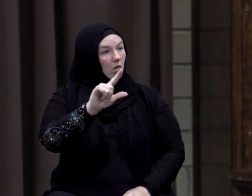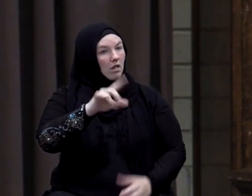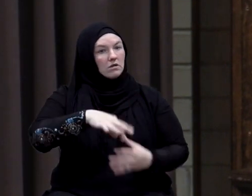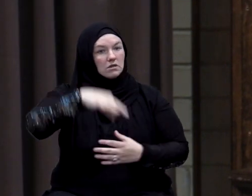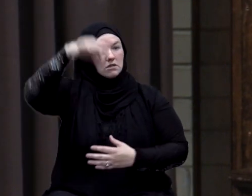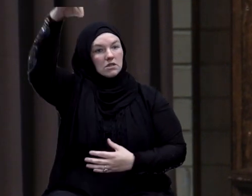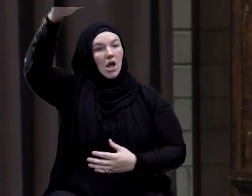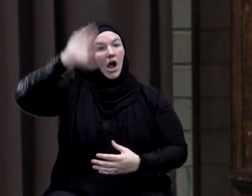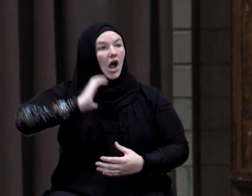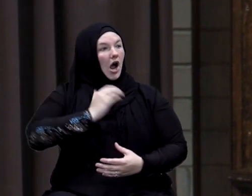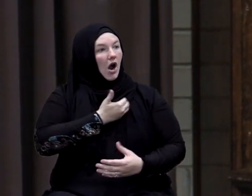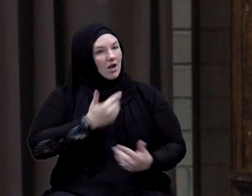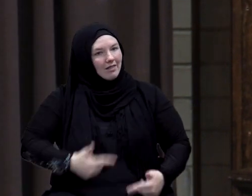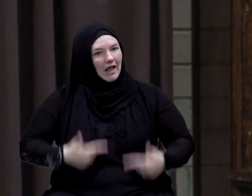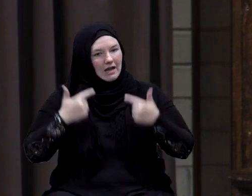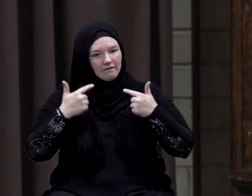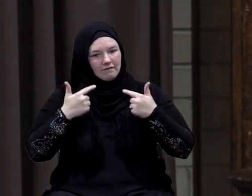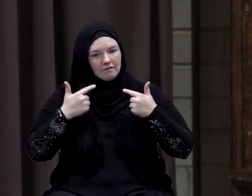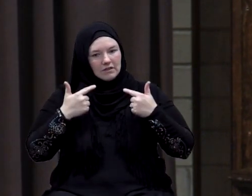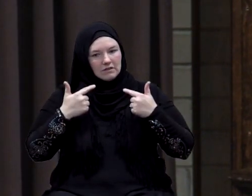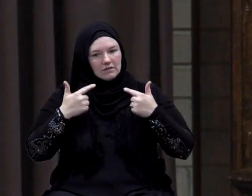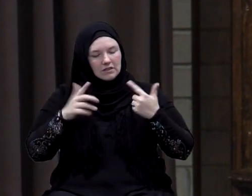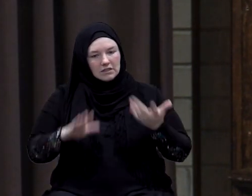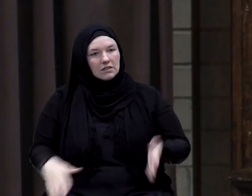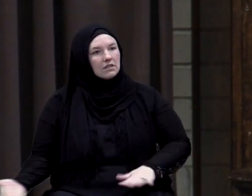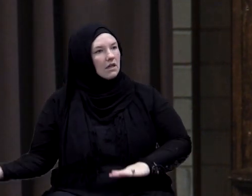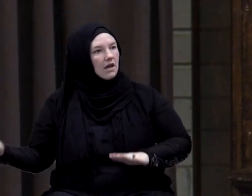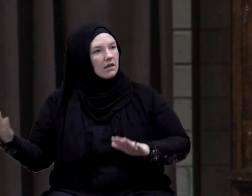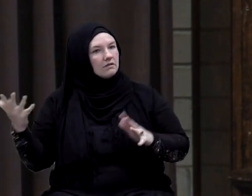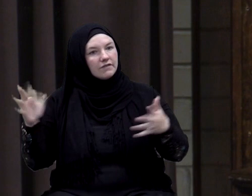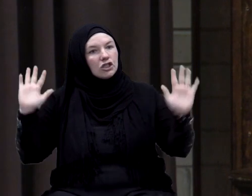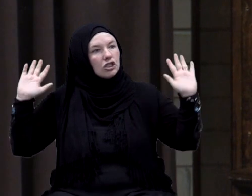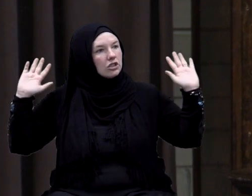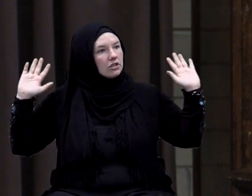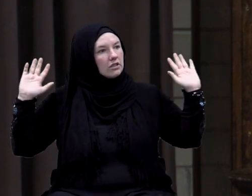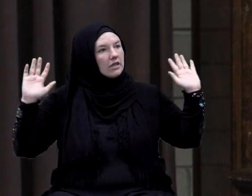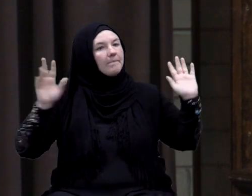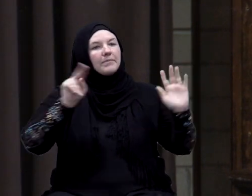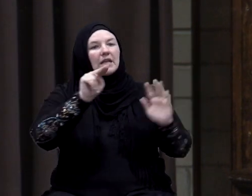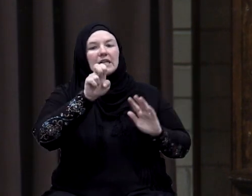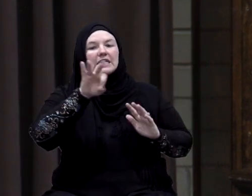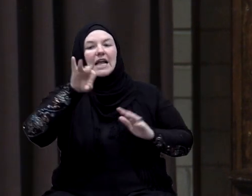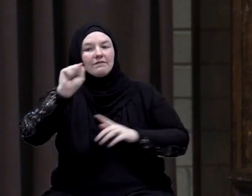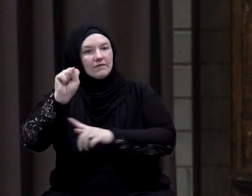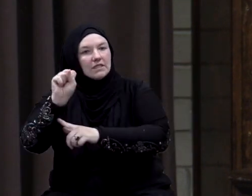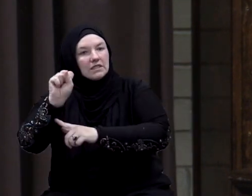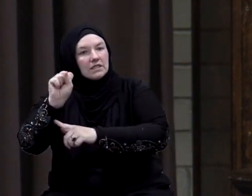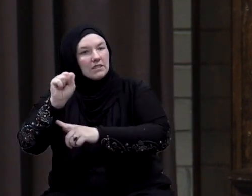dies, it's finished. So there is no nafs without the spirit, without the ruh.